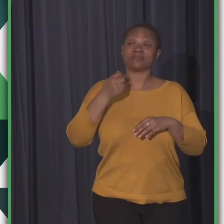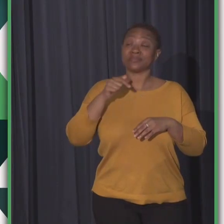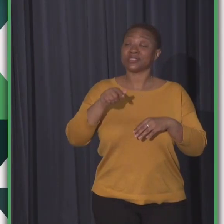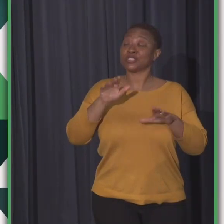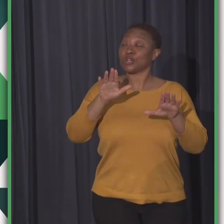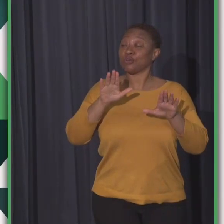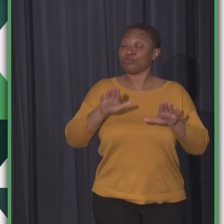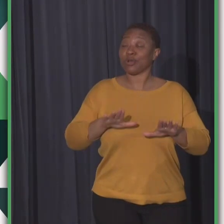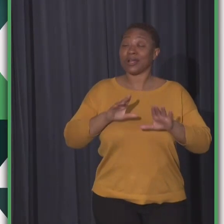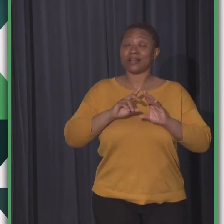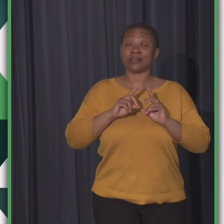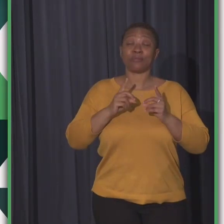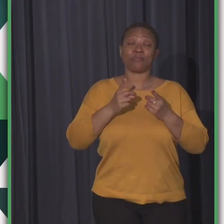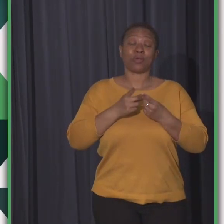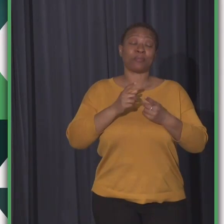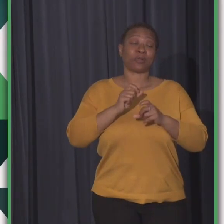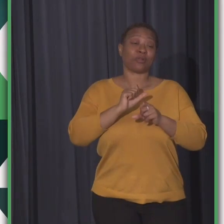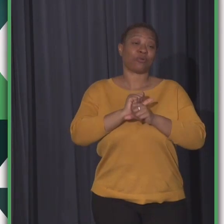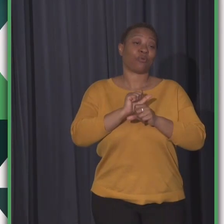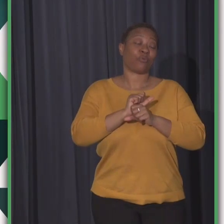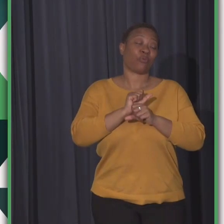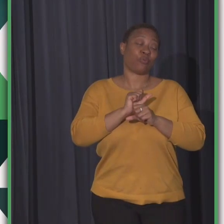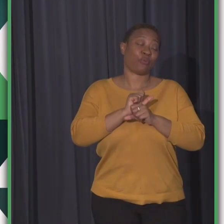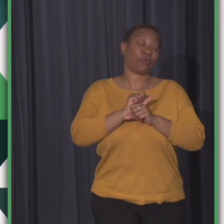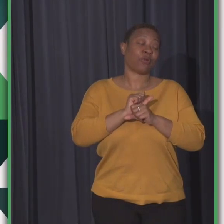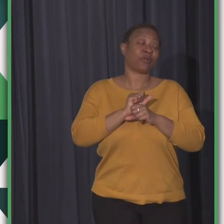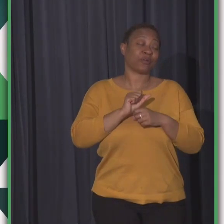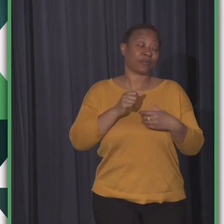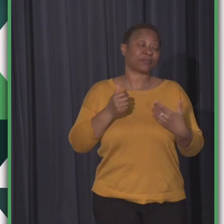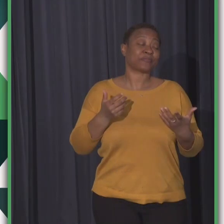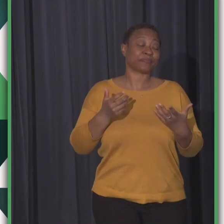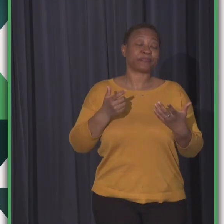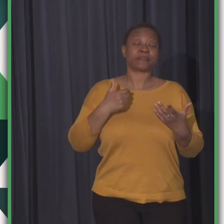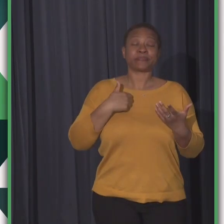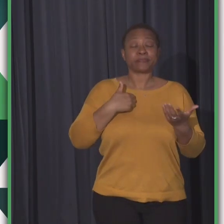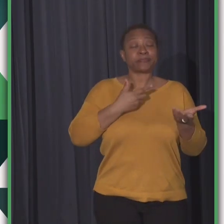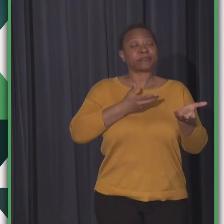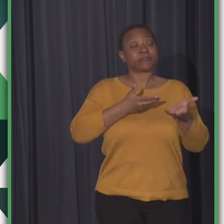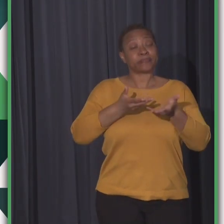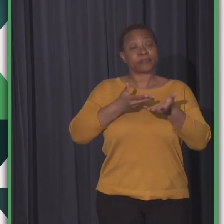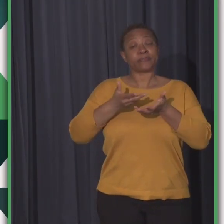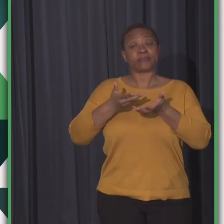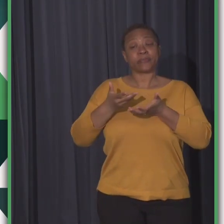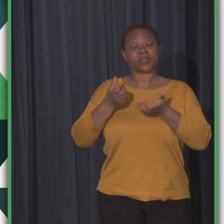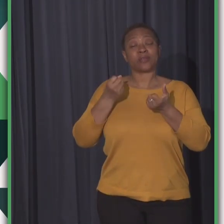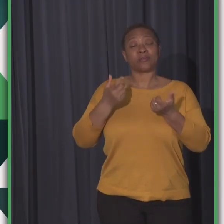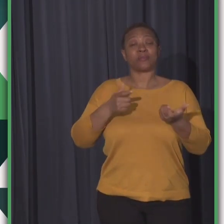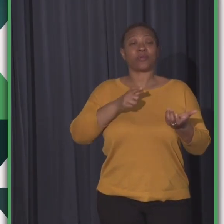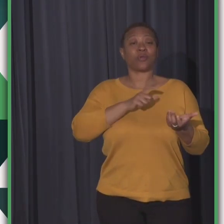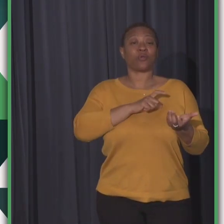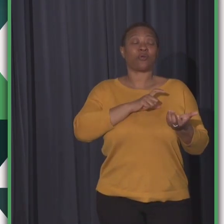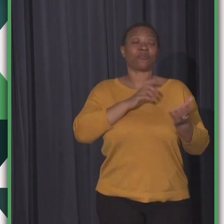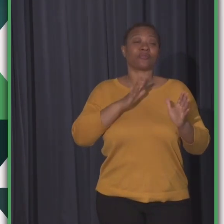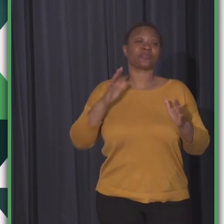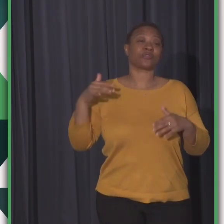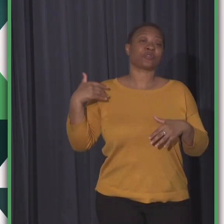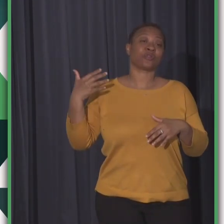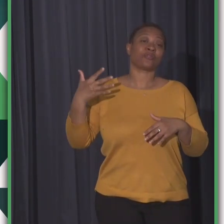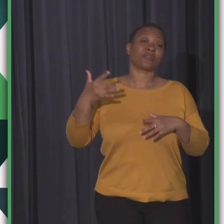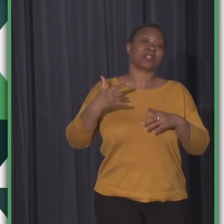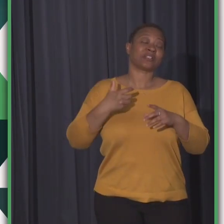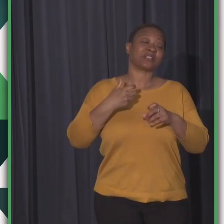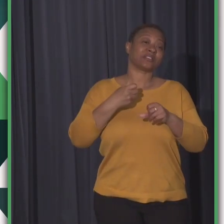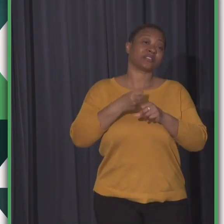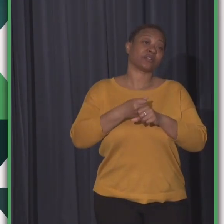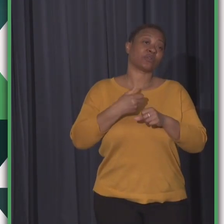department to work for. As I talked to many officers over the years, and